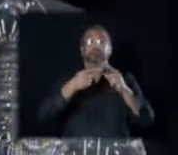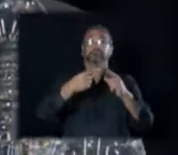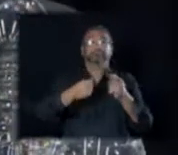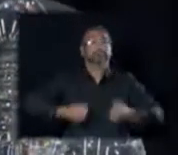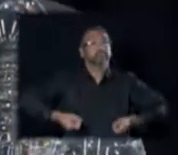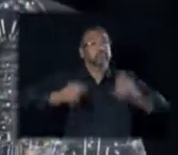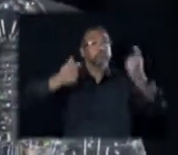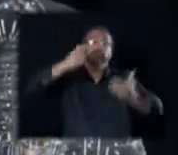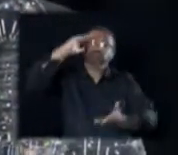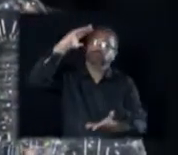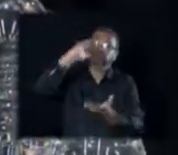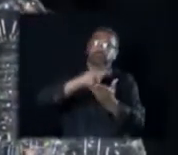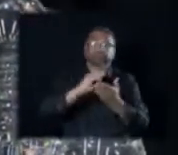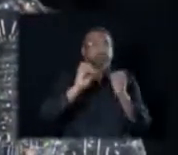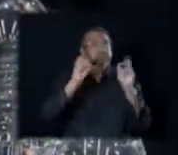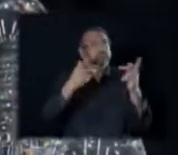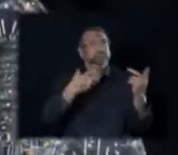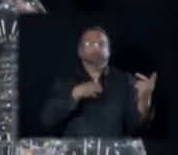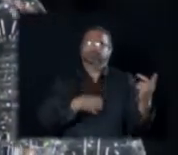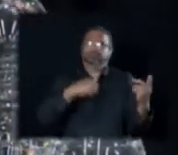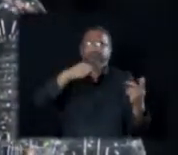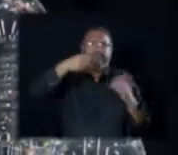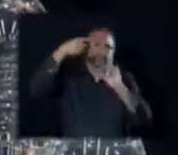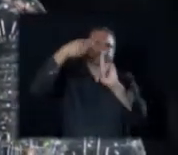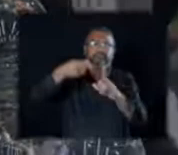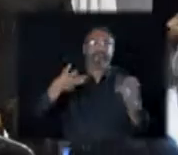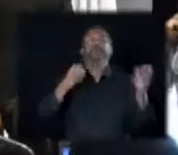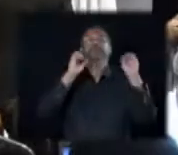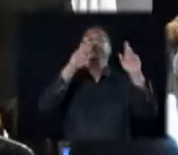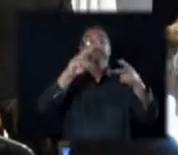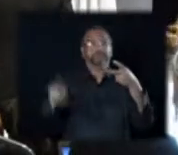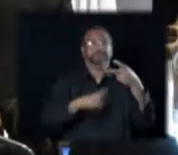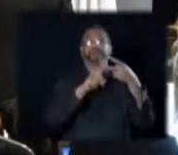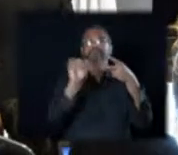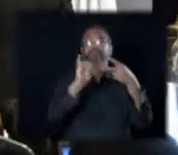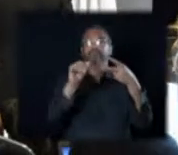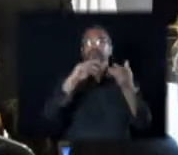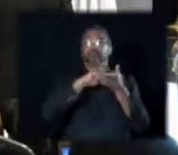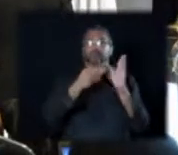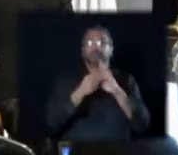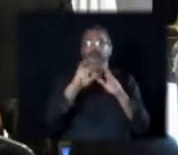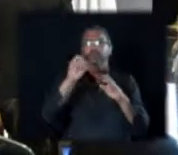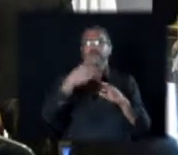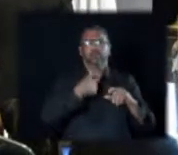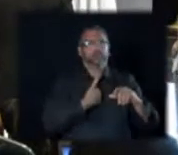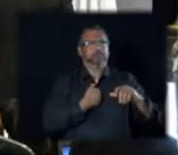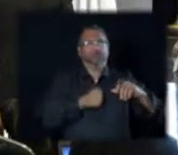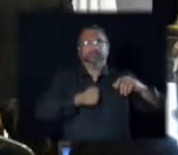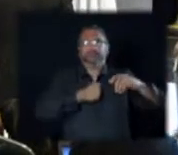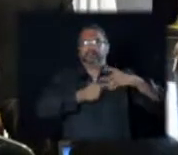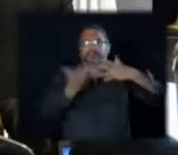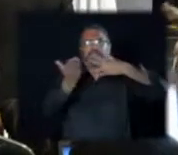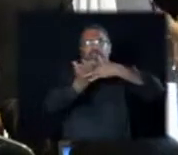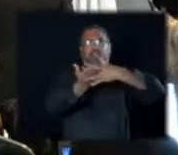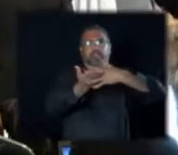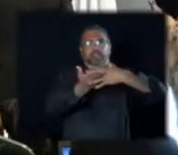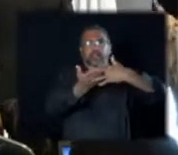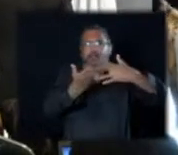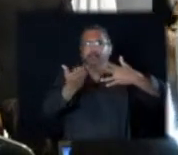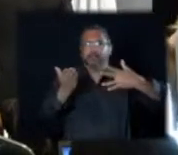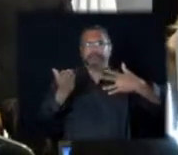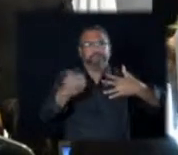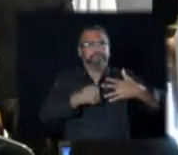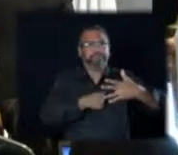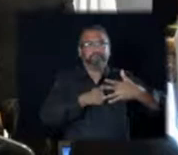be working together in order to minimize costs, and that's our desire. The second question that I have is for